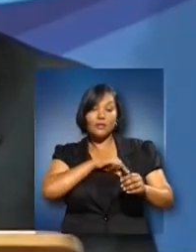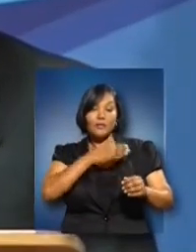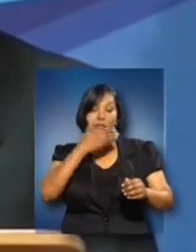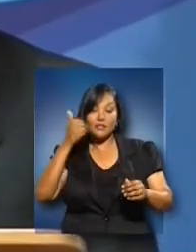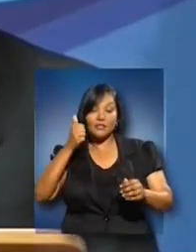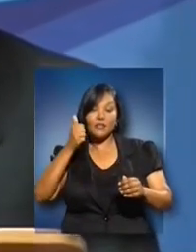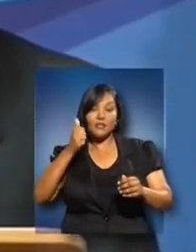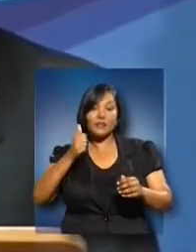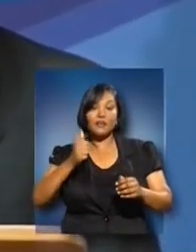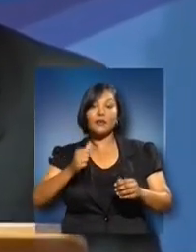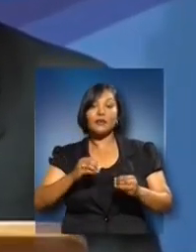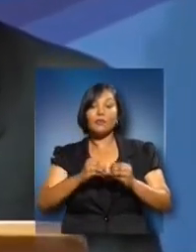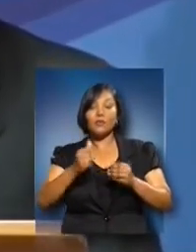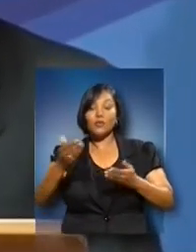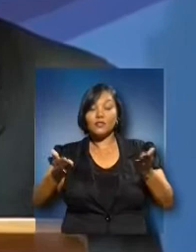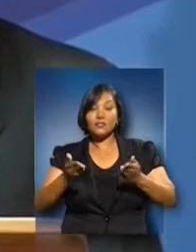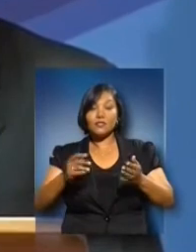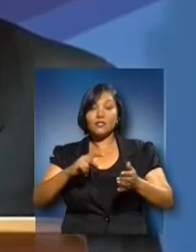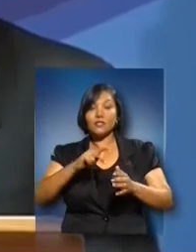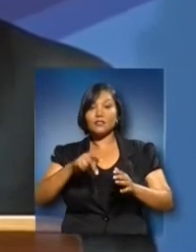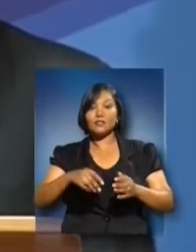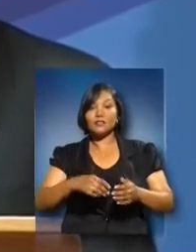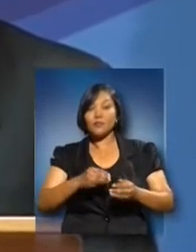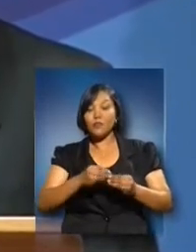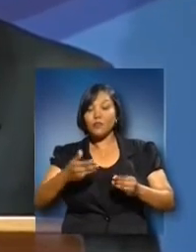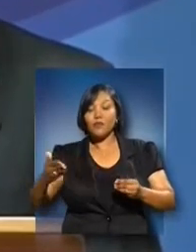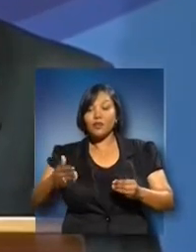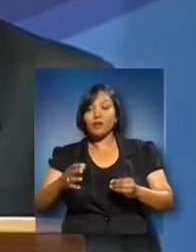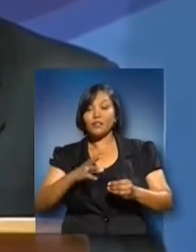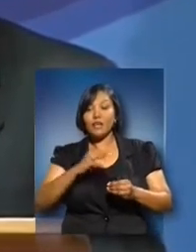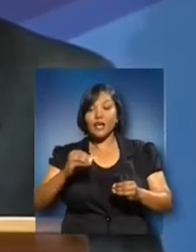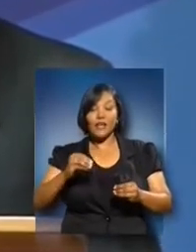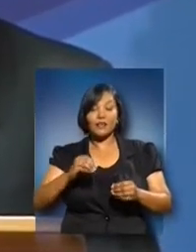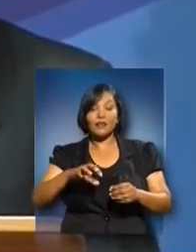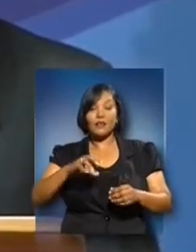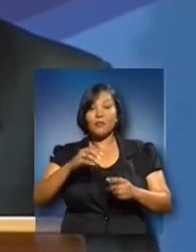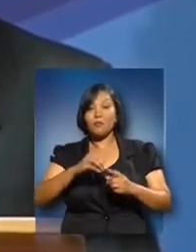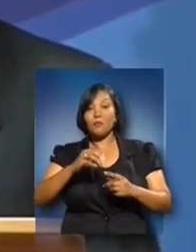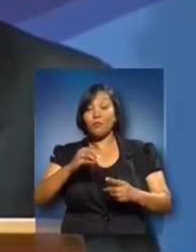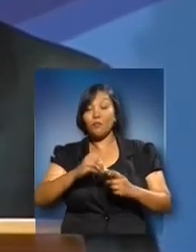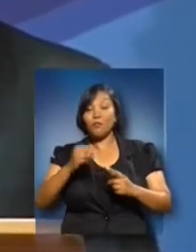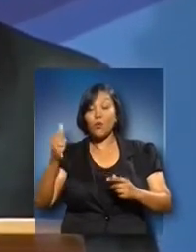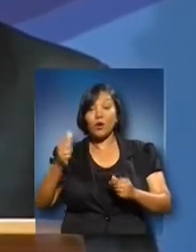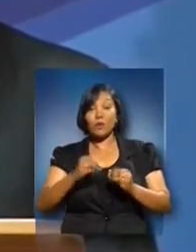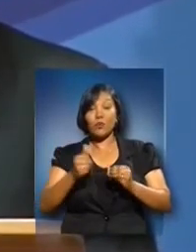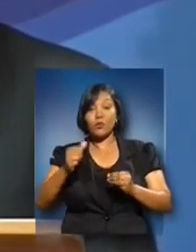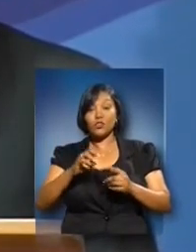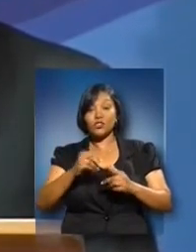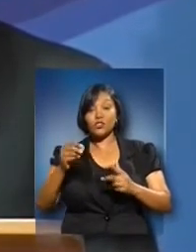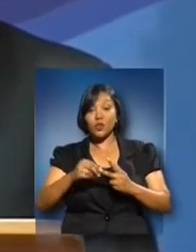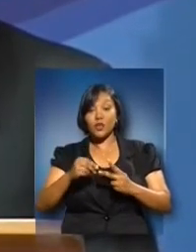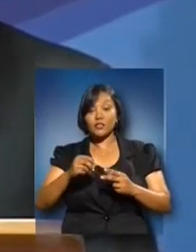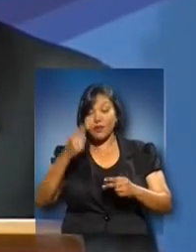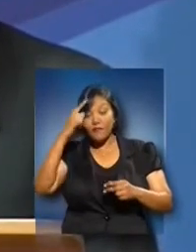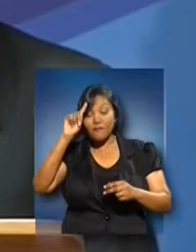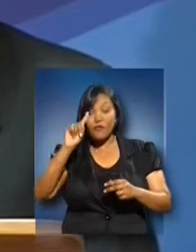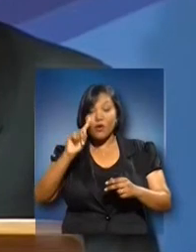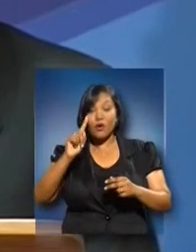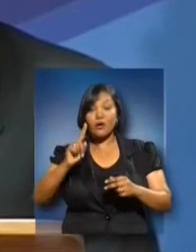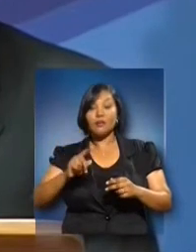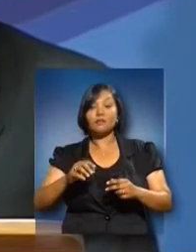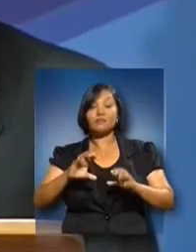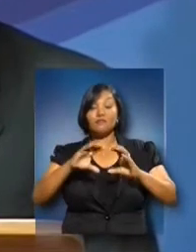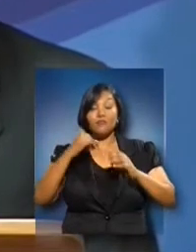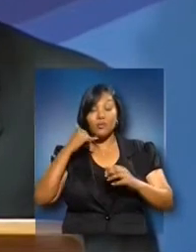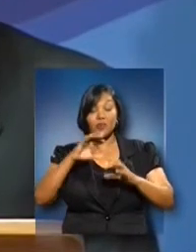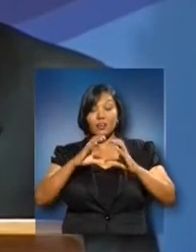innovative services and products, as well as greater choice of both services and providers. Another